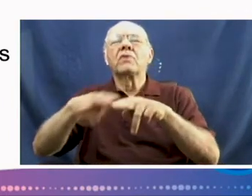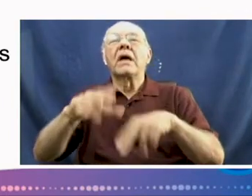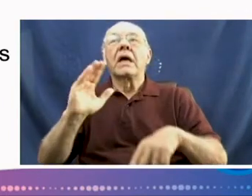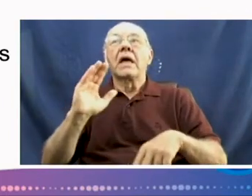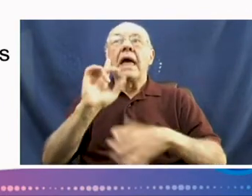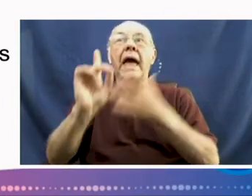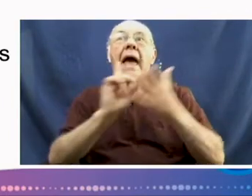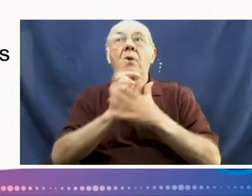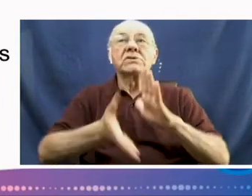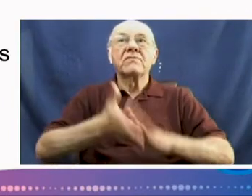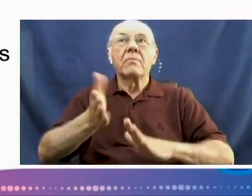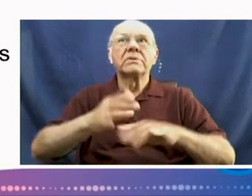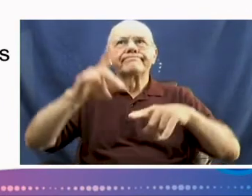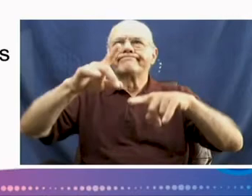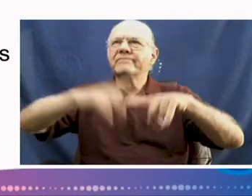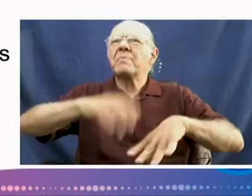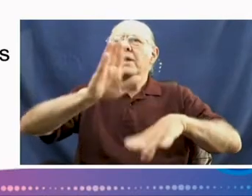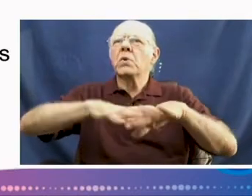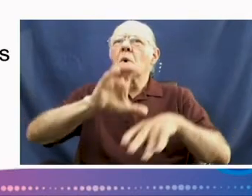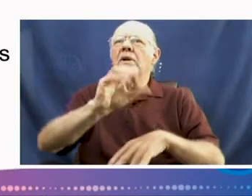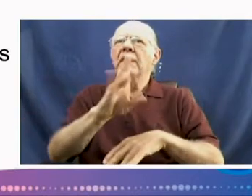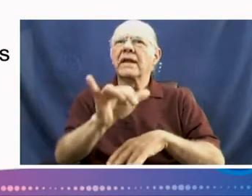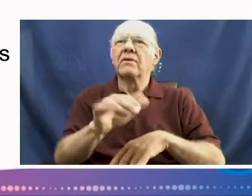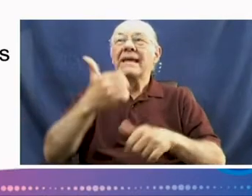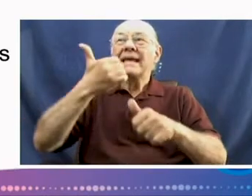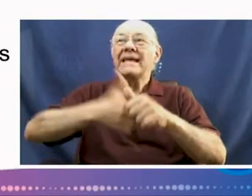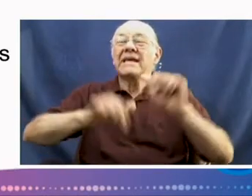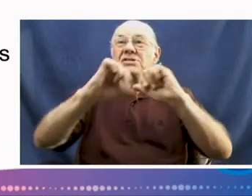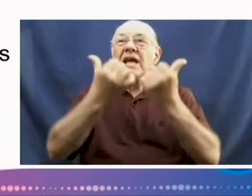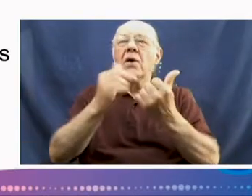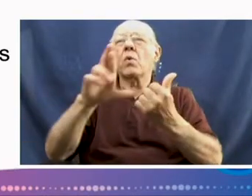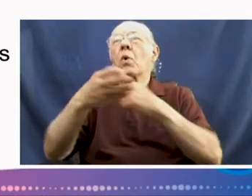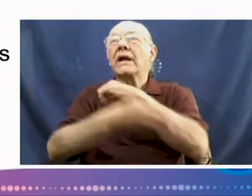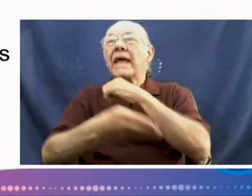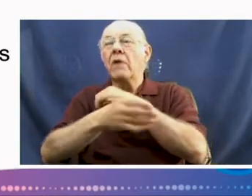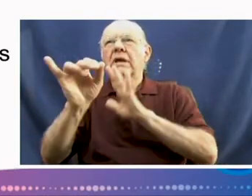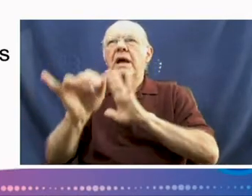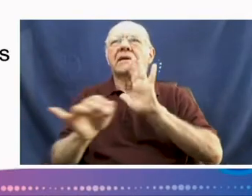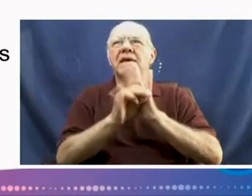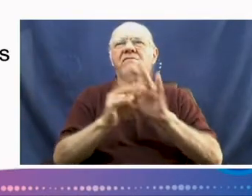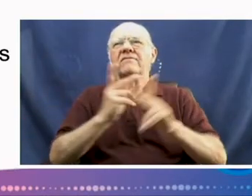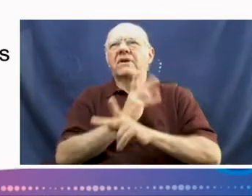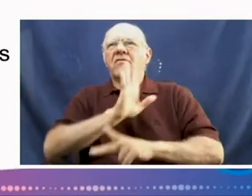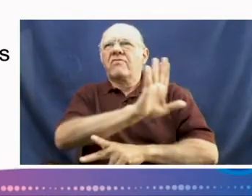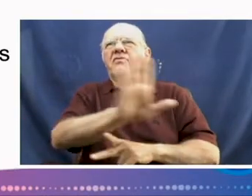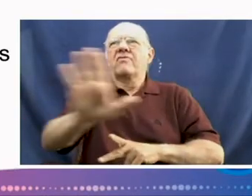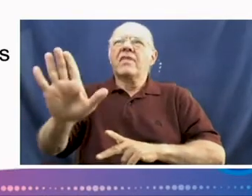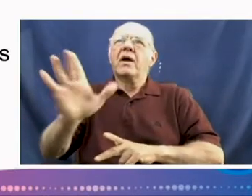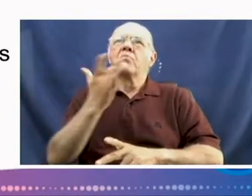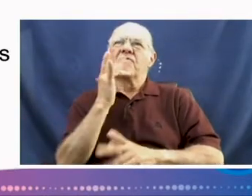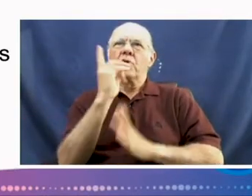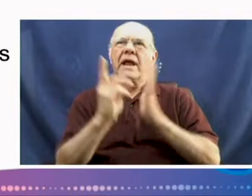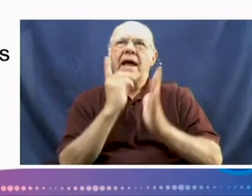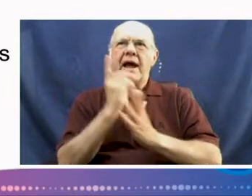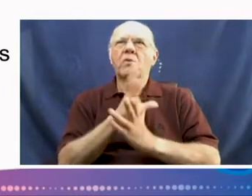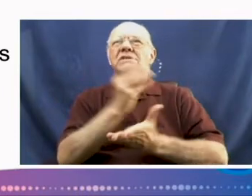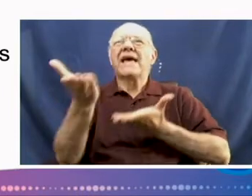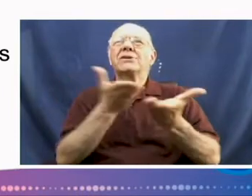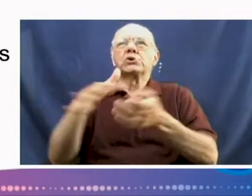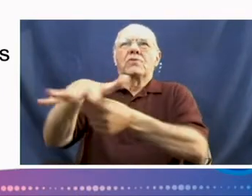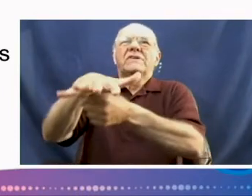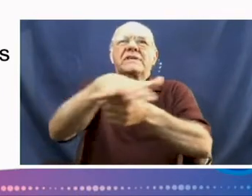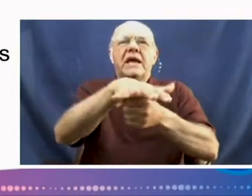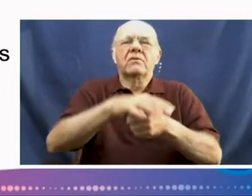differ by county. Each agency or county identify and determine their own hours and service area. In order